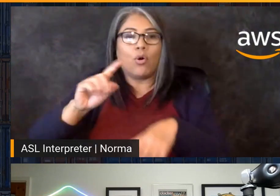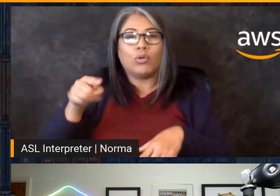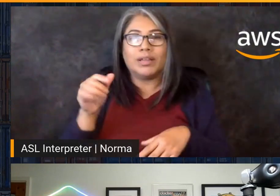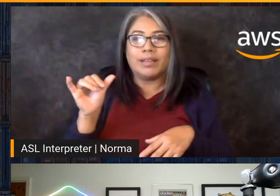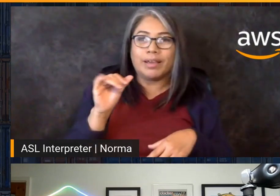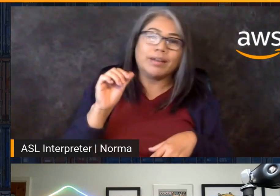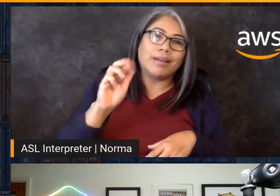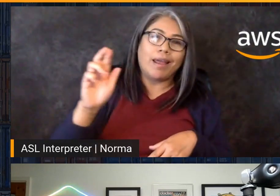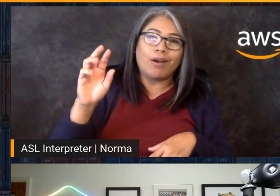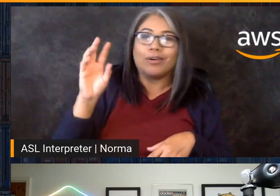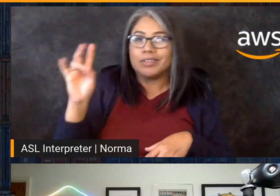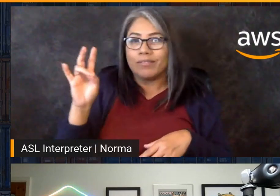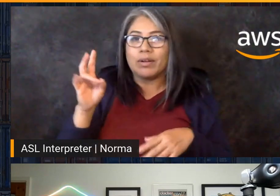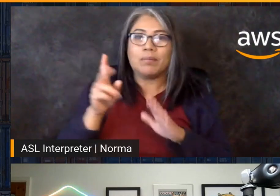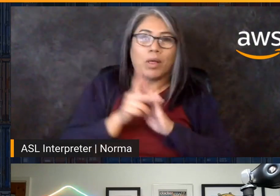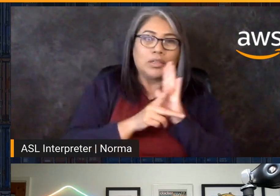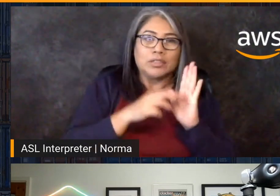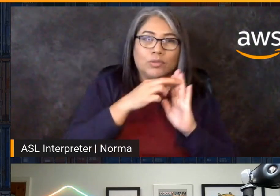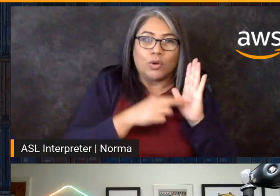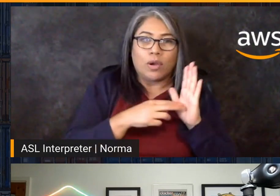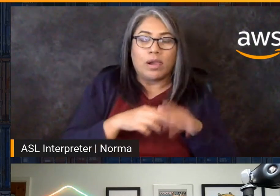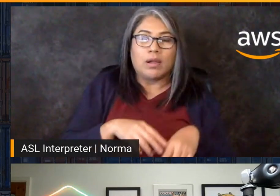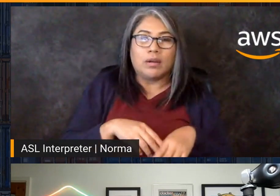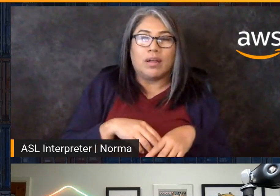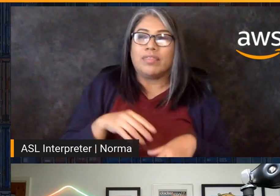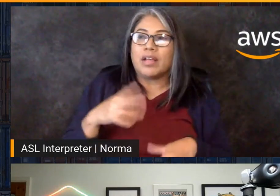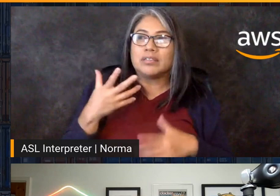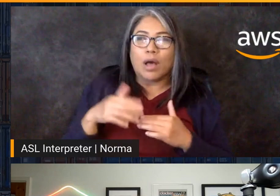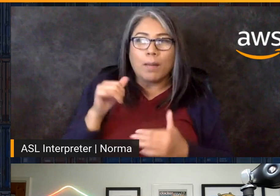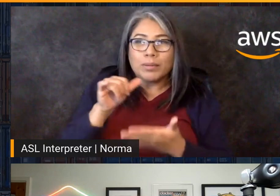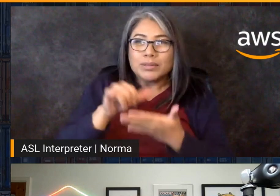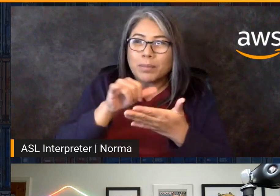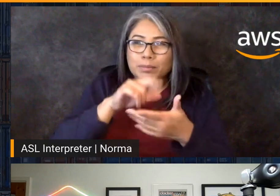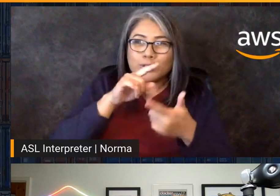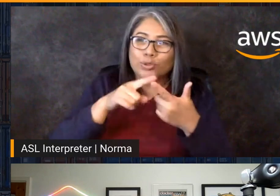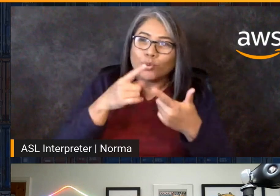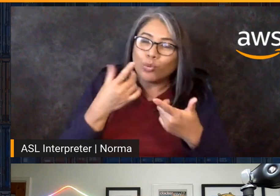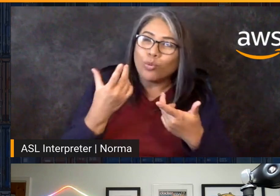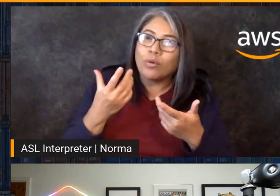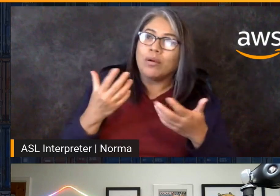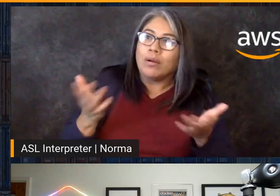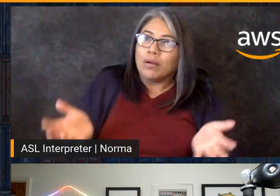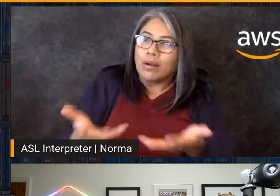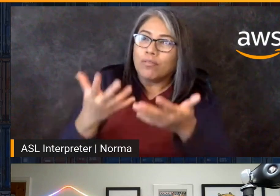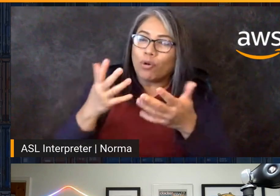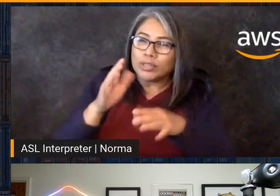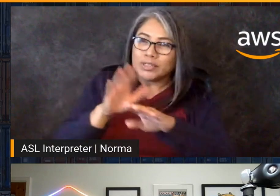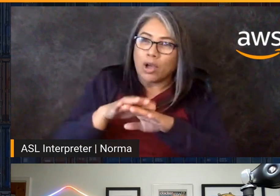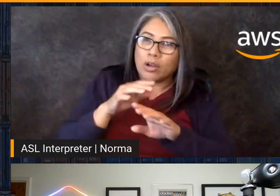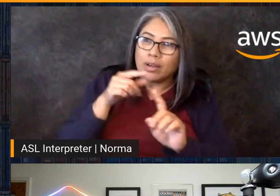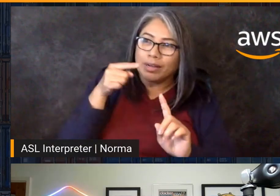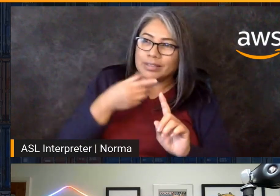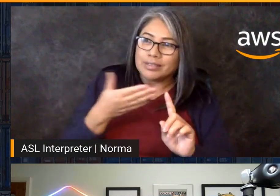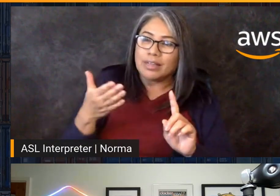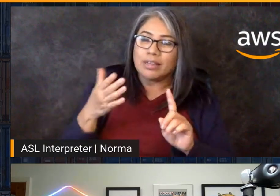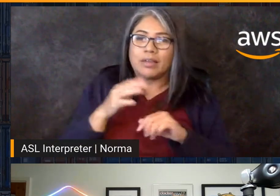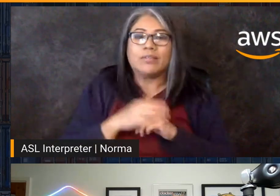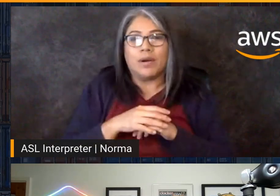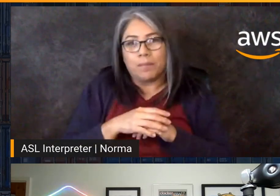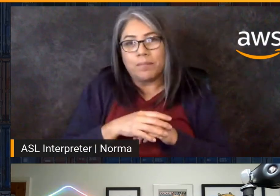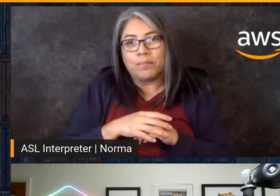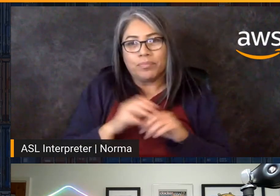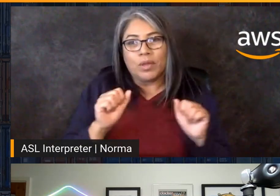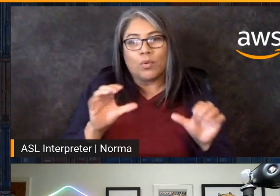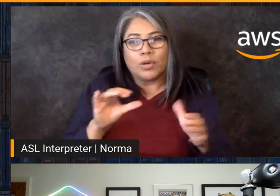policy rule. Yeah, that's like next to impossible to enforce on on an existing thing. Yeah. And we can do that with